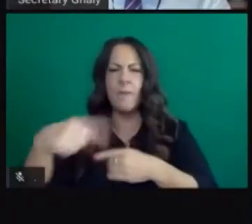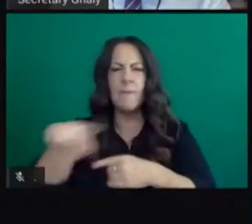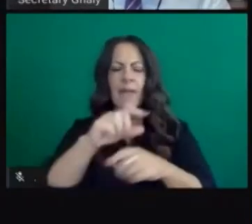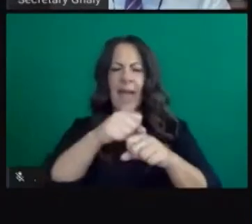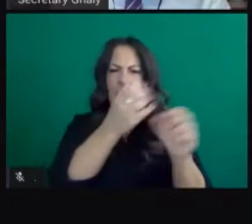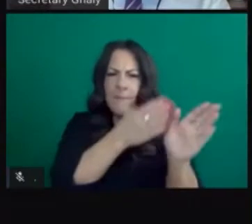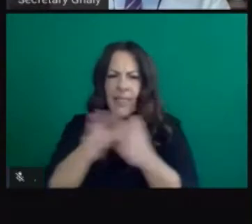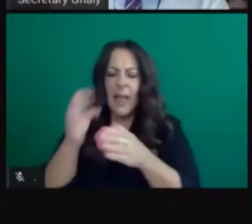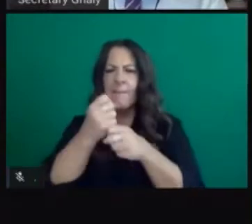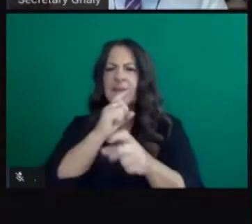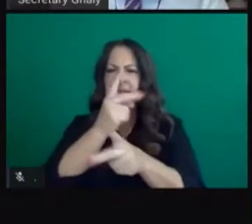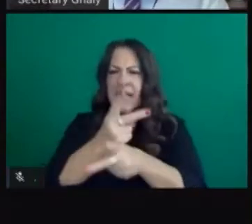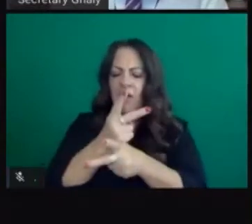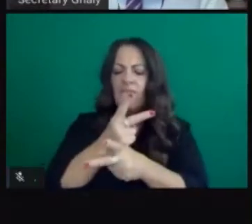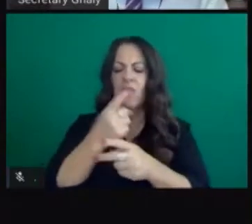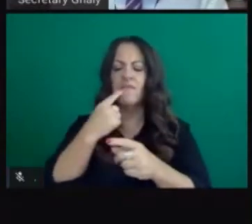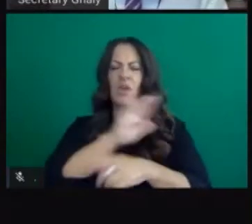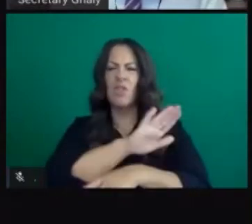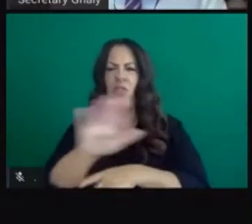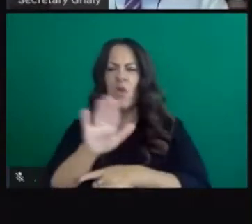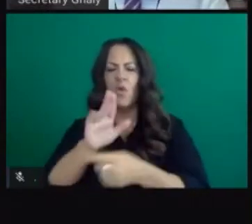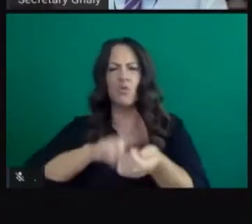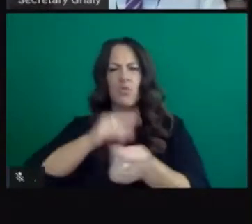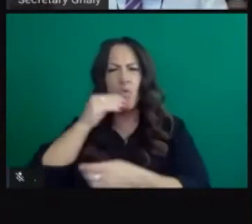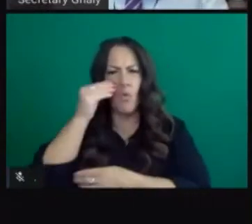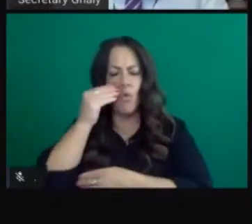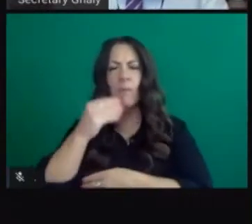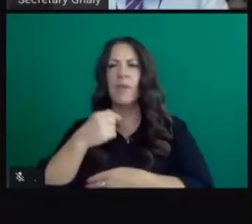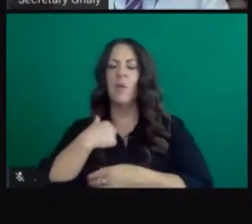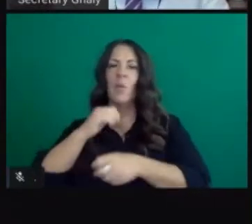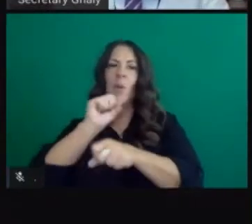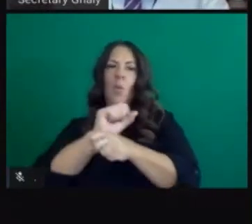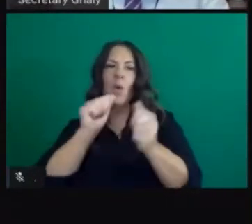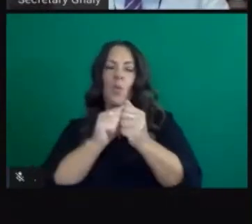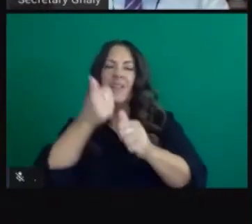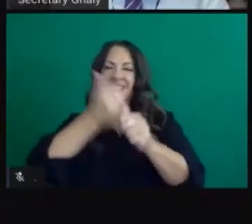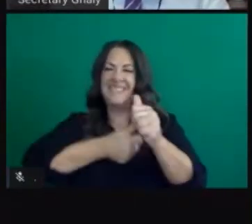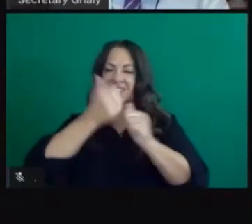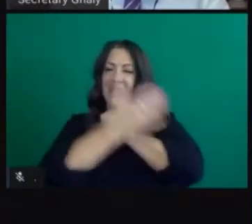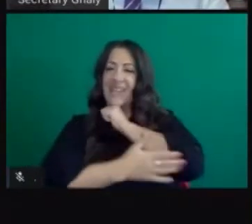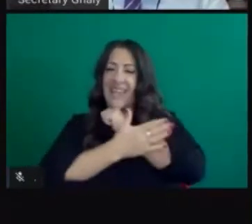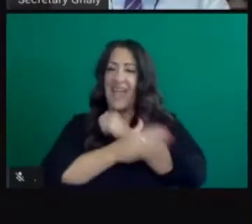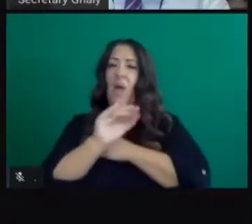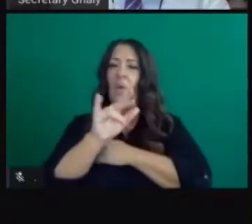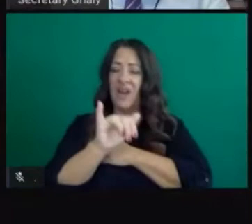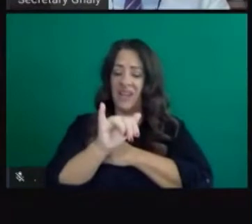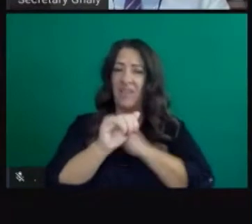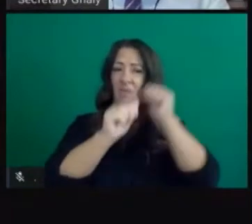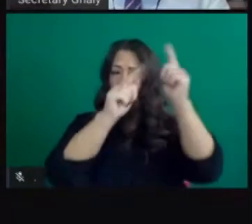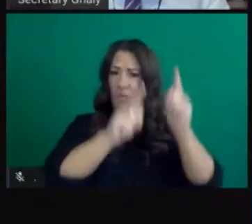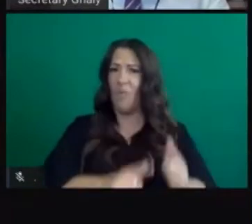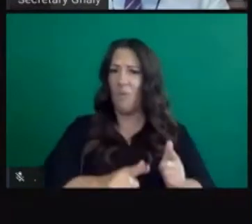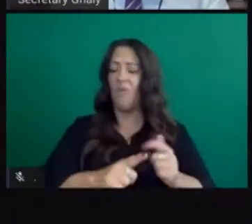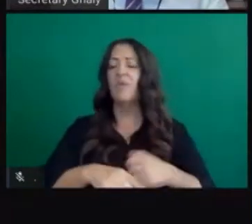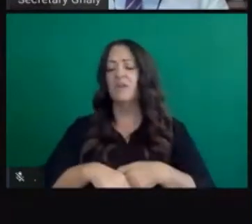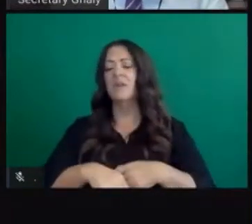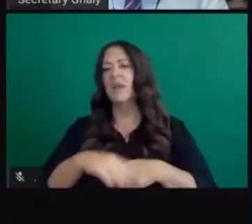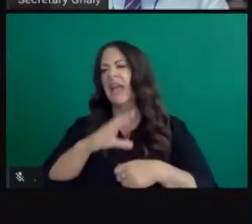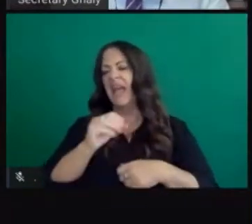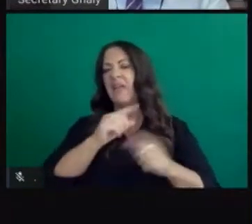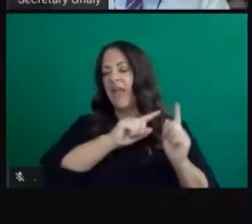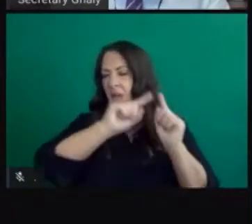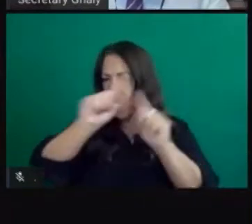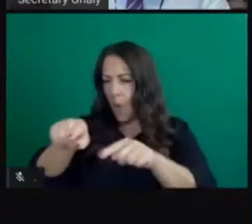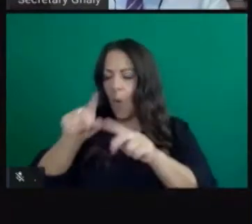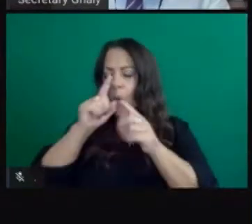across all of the facilities through our county partners and as the state. These included on-site visits by surveyors at least